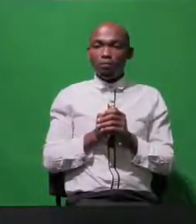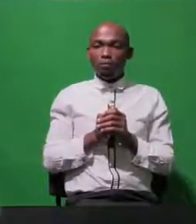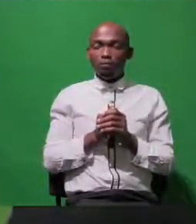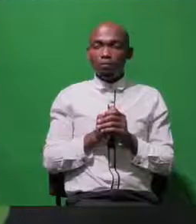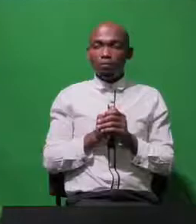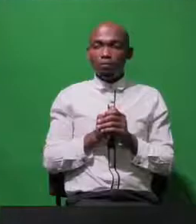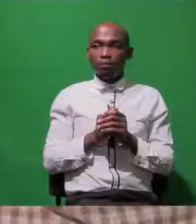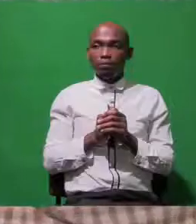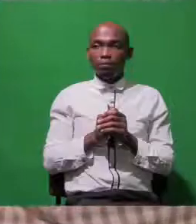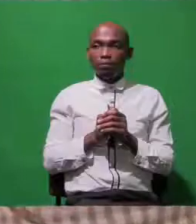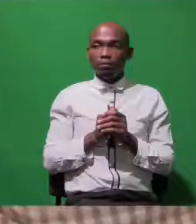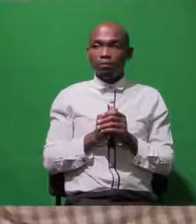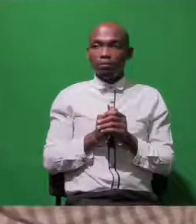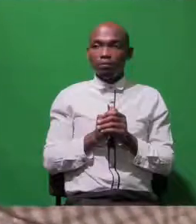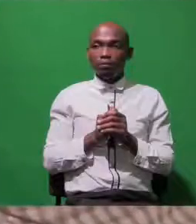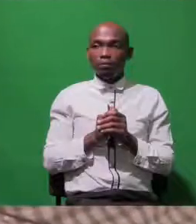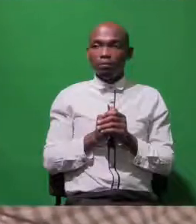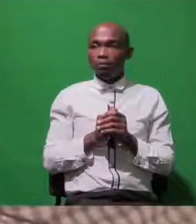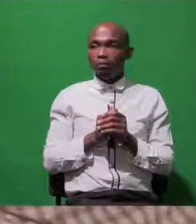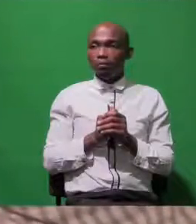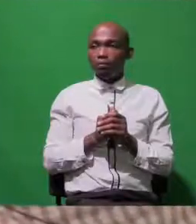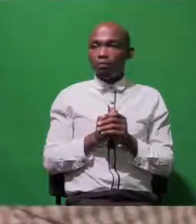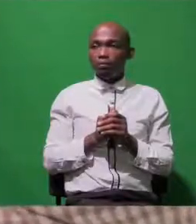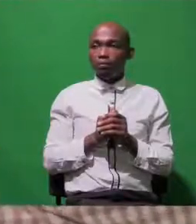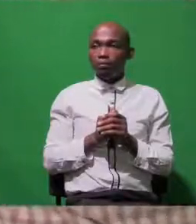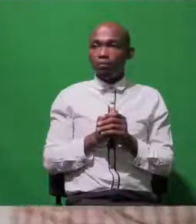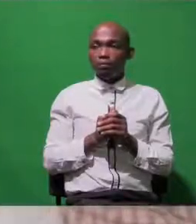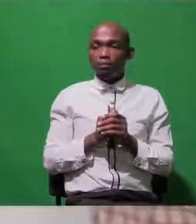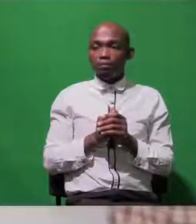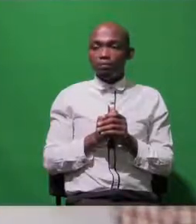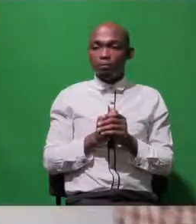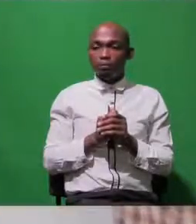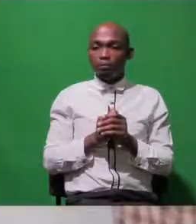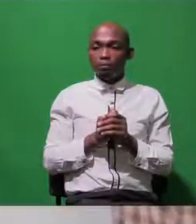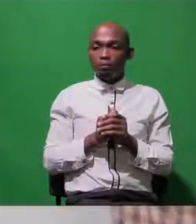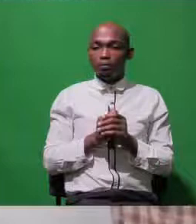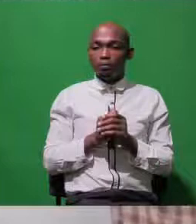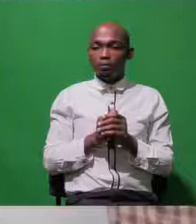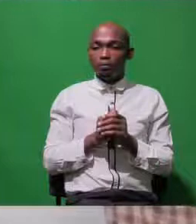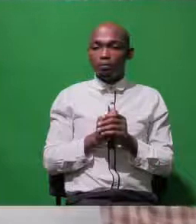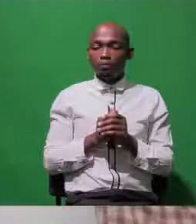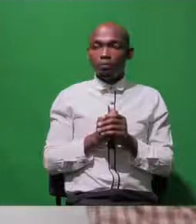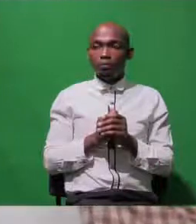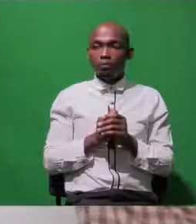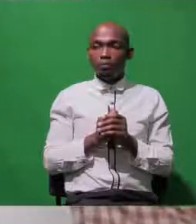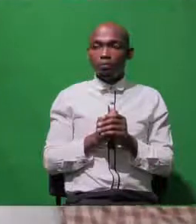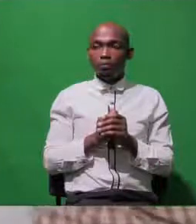y-axis, and also horizontal line, which is called the